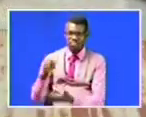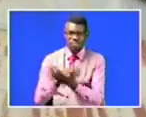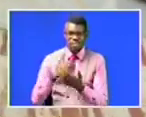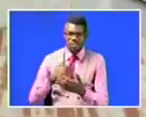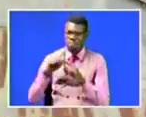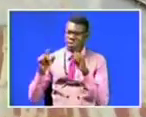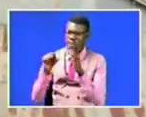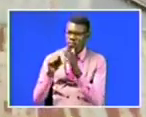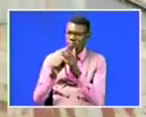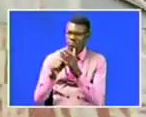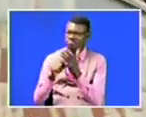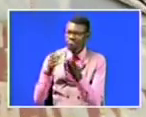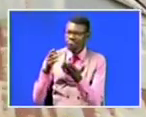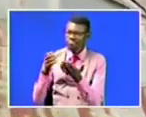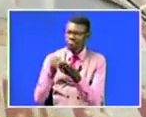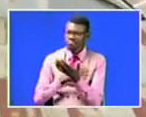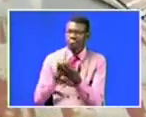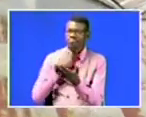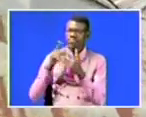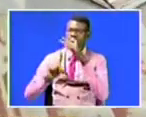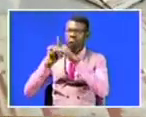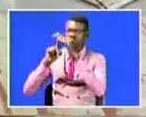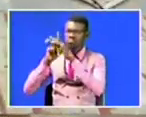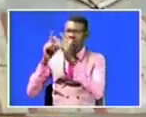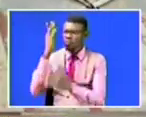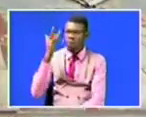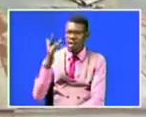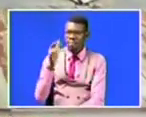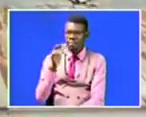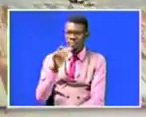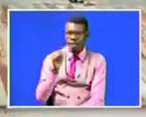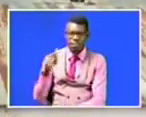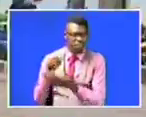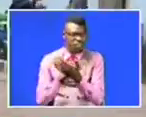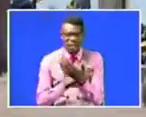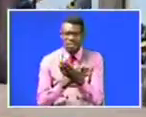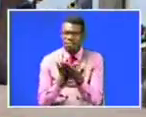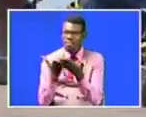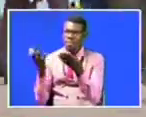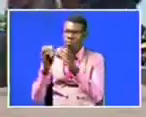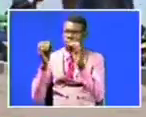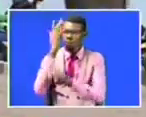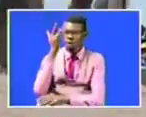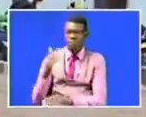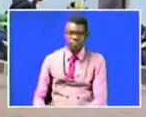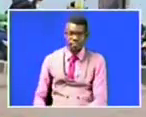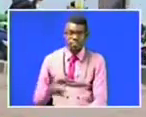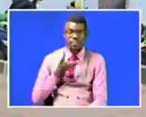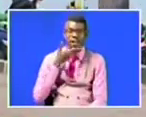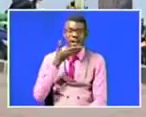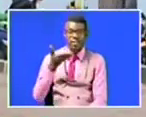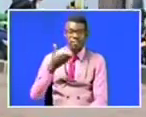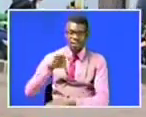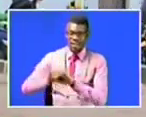of cases of this particular cancer in this region compared to other types of cancer? The right answer can only be